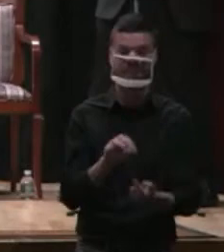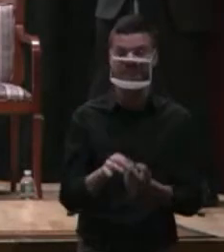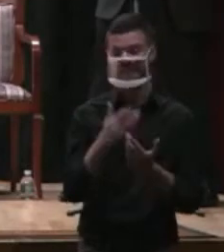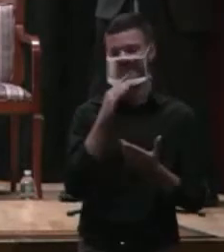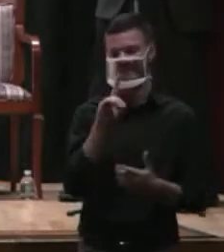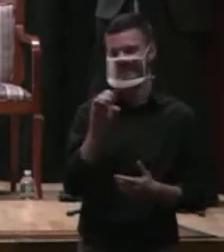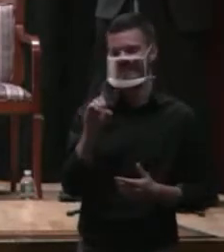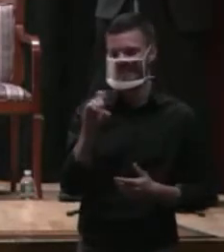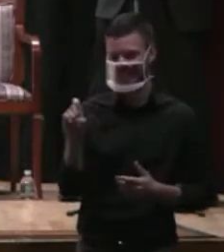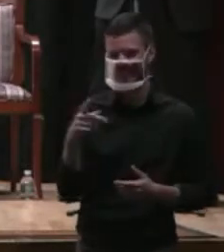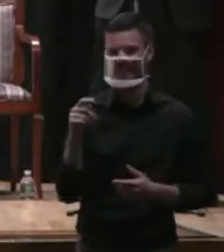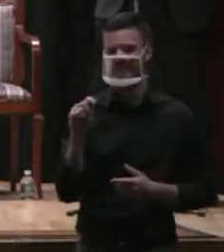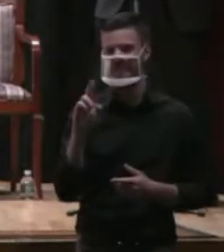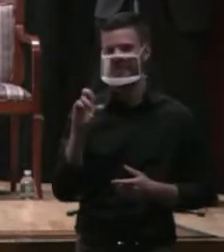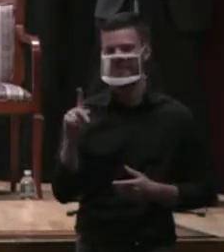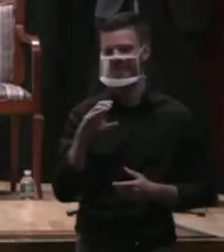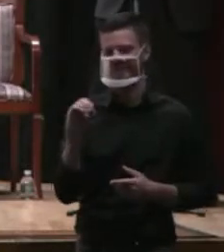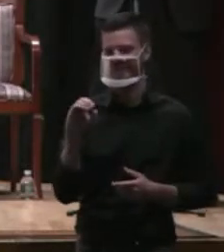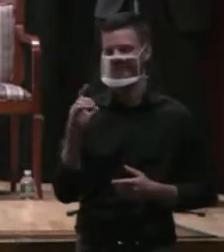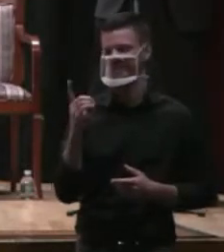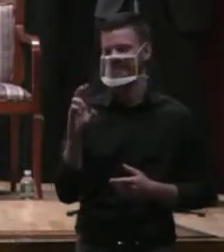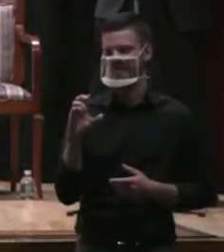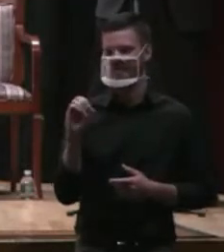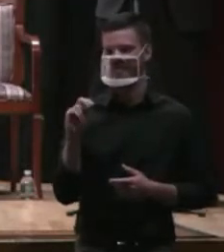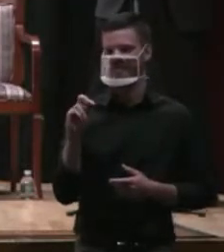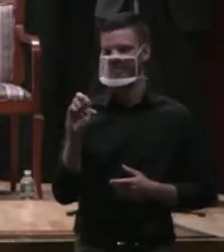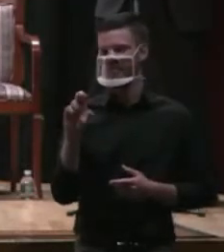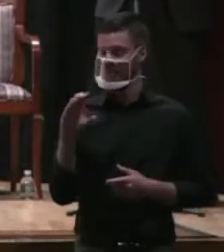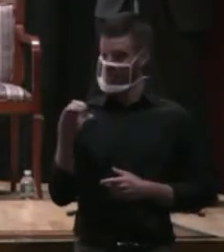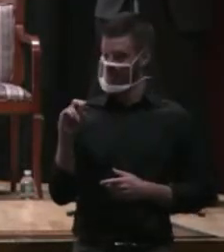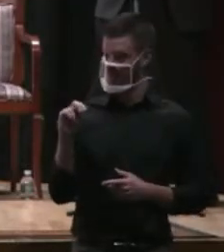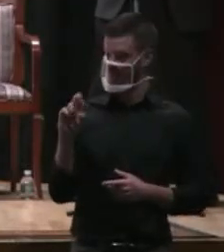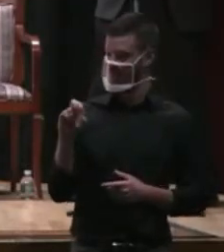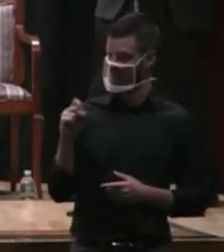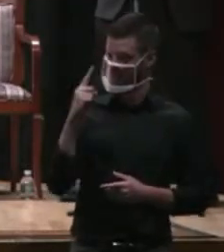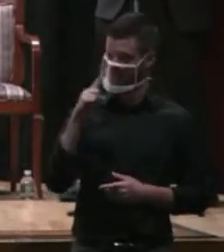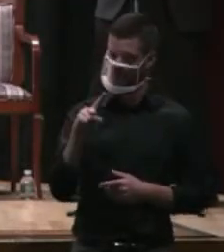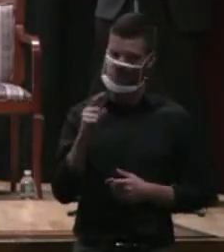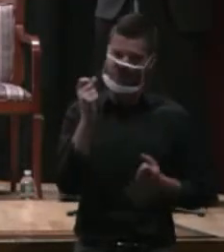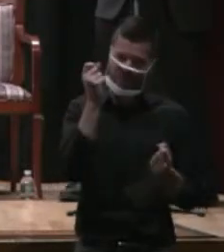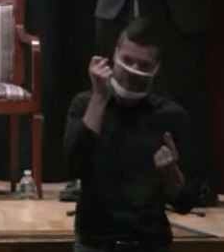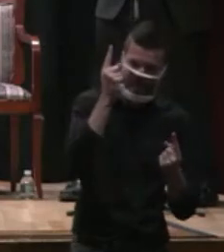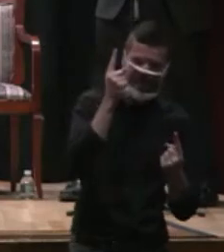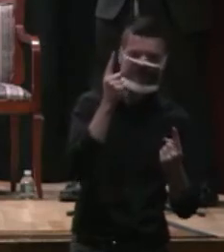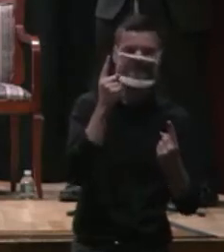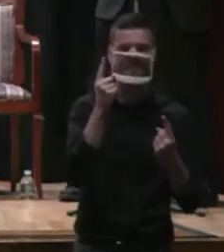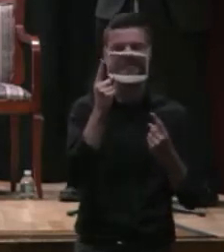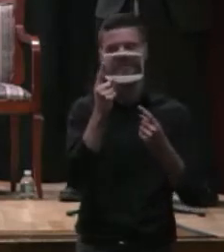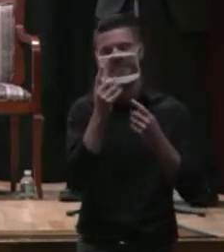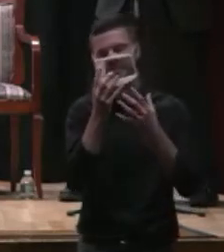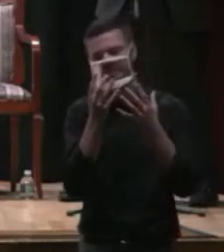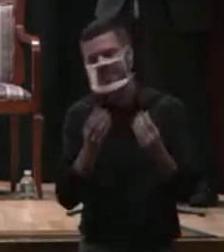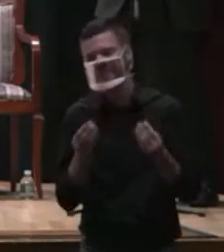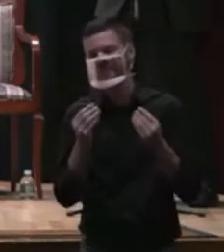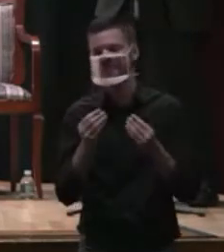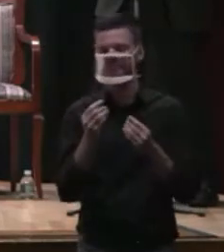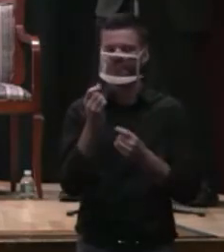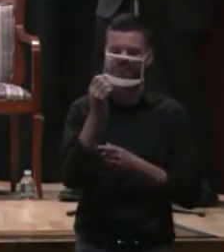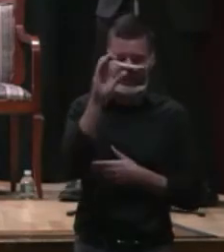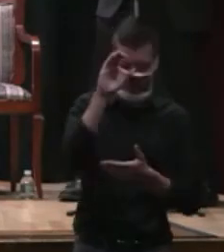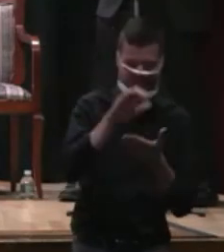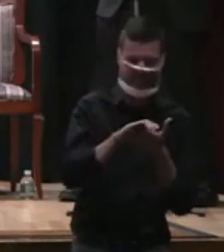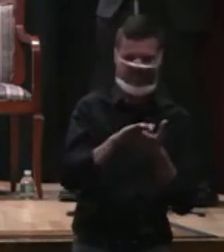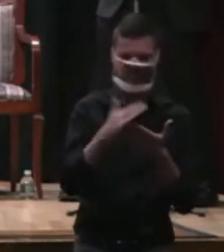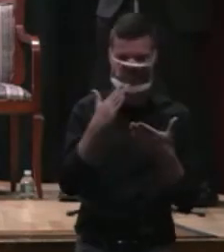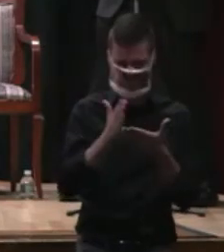Dee, Patrick, and Dr. Conyers for their empathy, kindness, and belief in her through one of the most difficult times in her